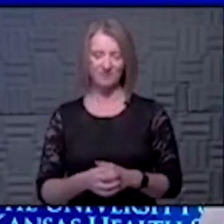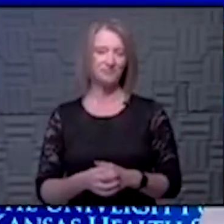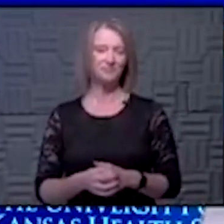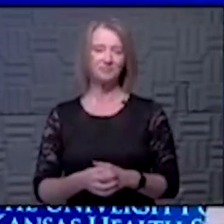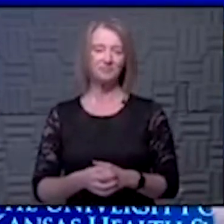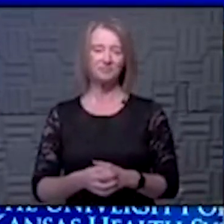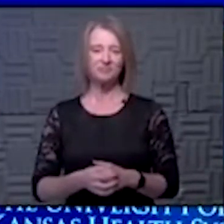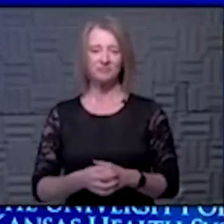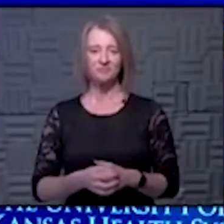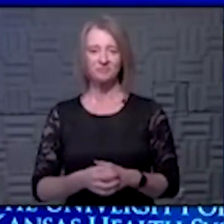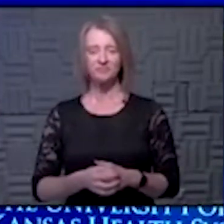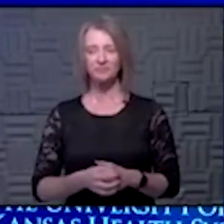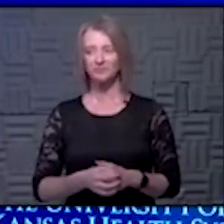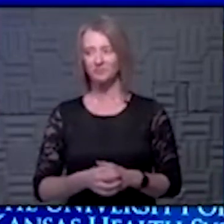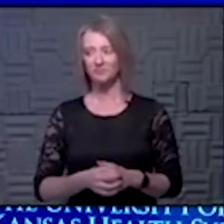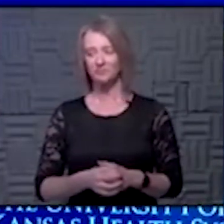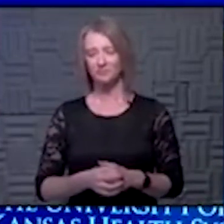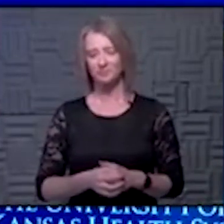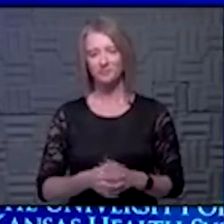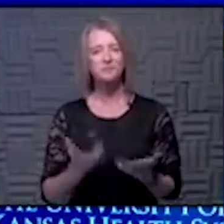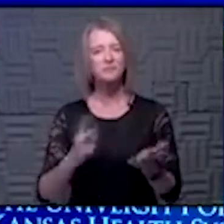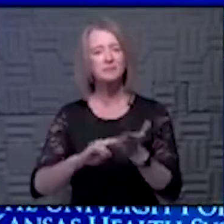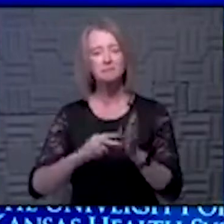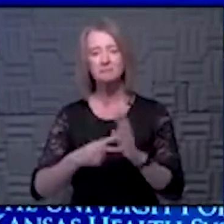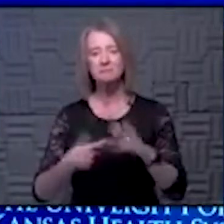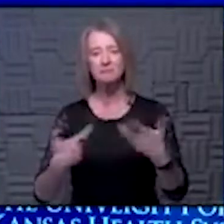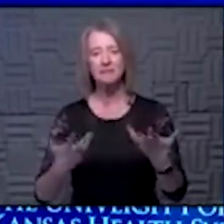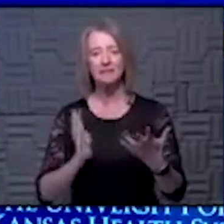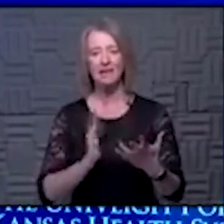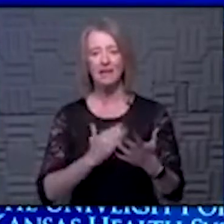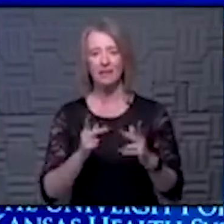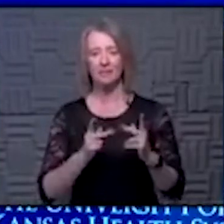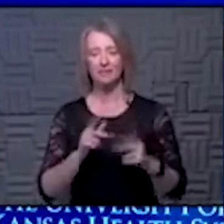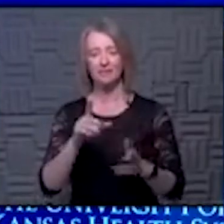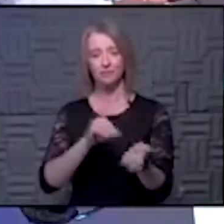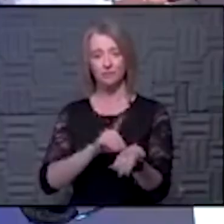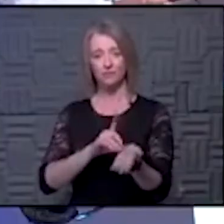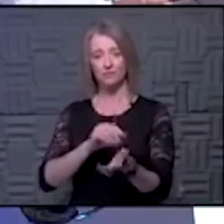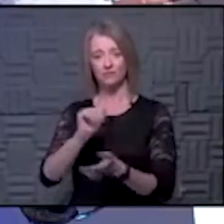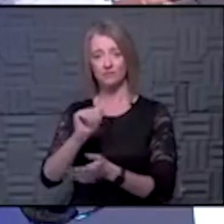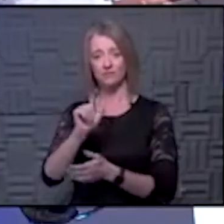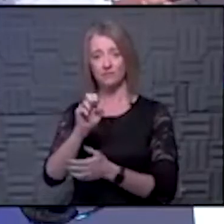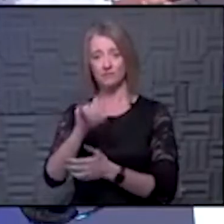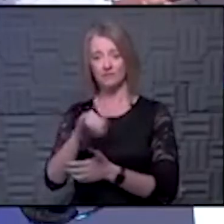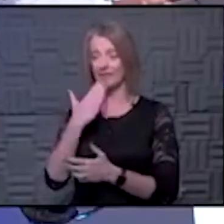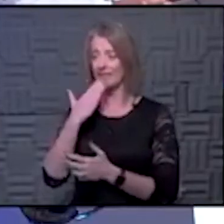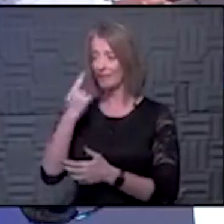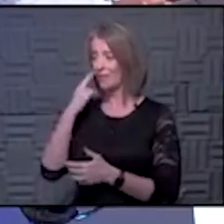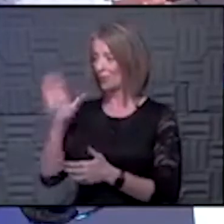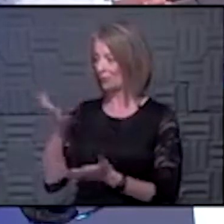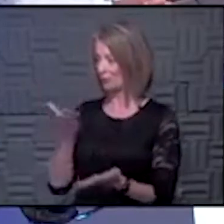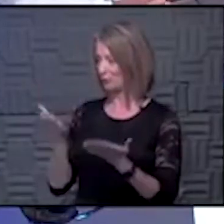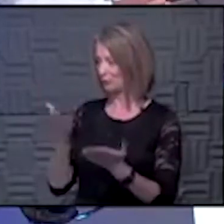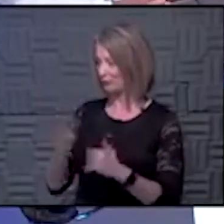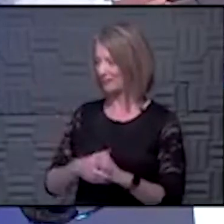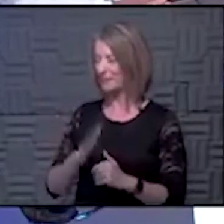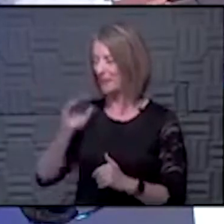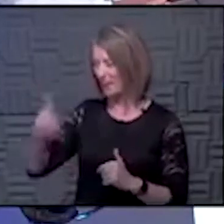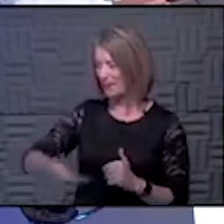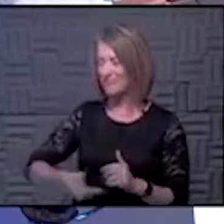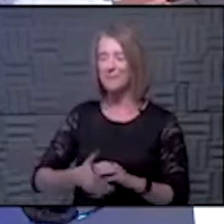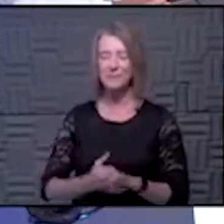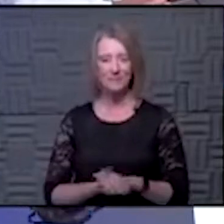And so let's move into a little bit of what that means here in our place. So Dr. Alley, first, thank you for your service. Thank you. Welcome this